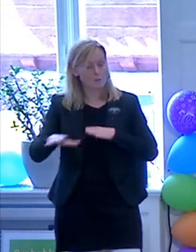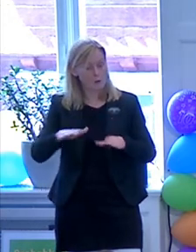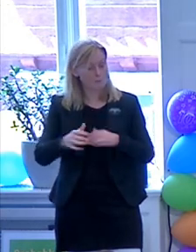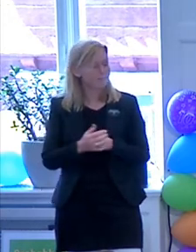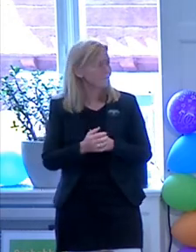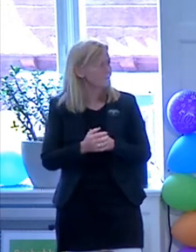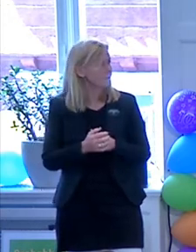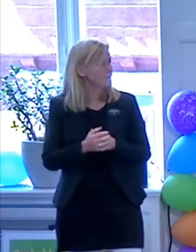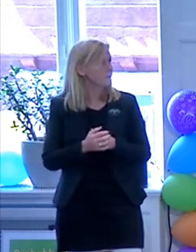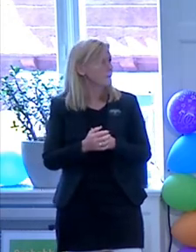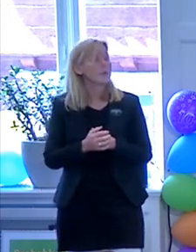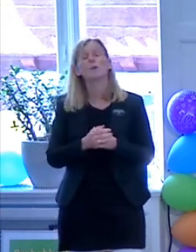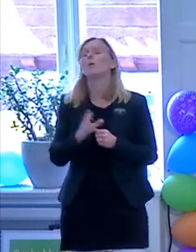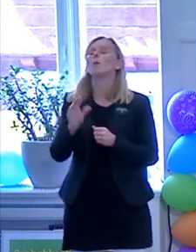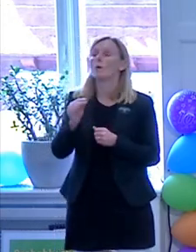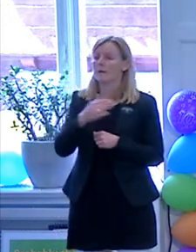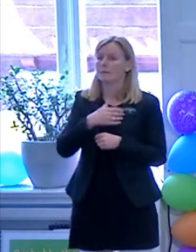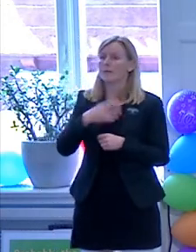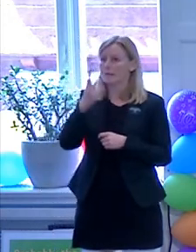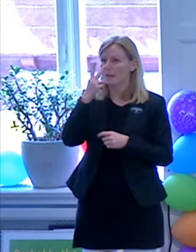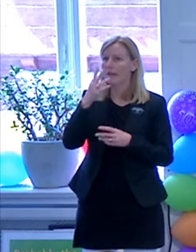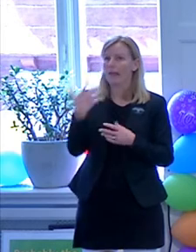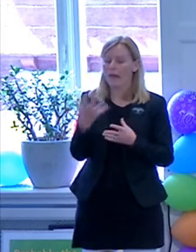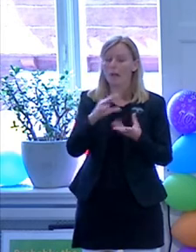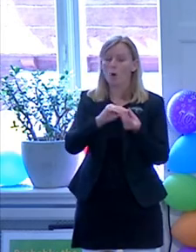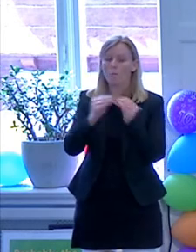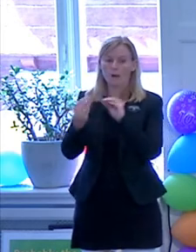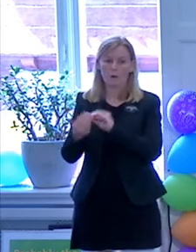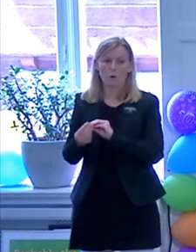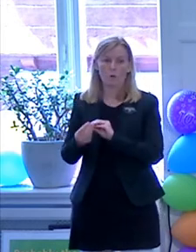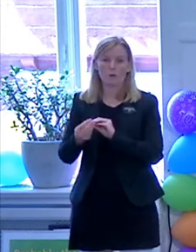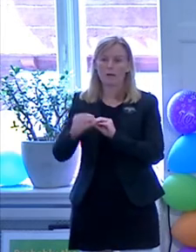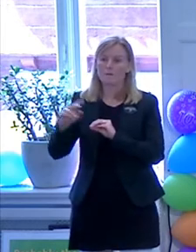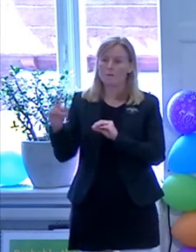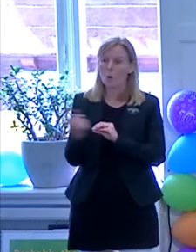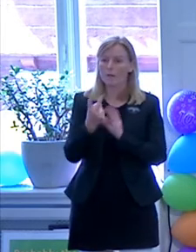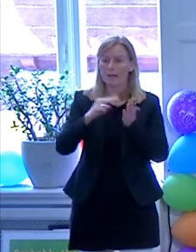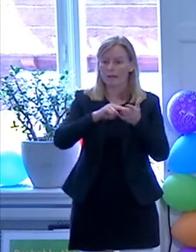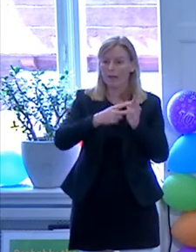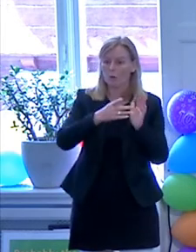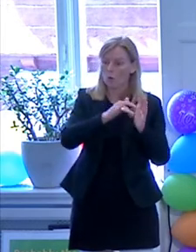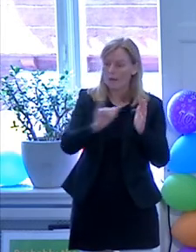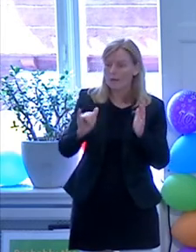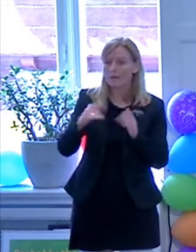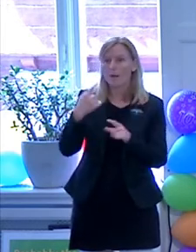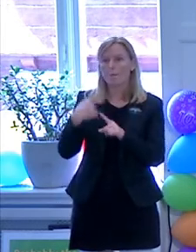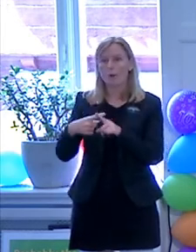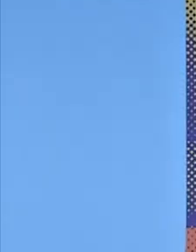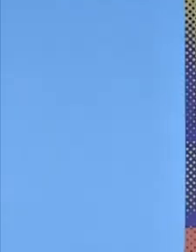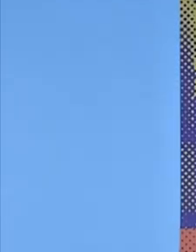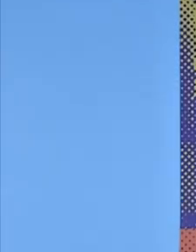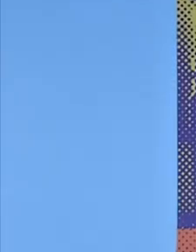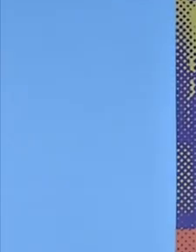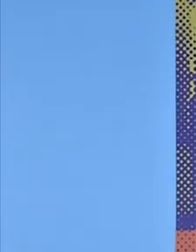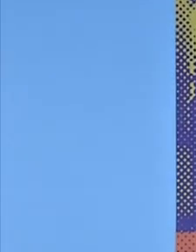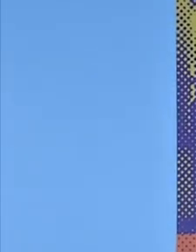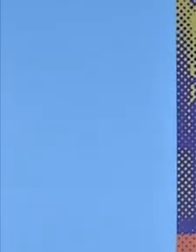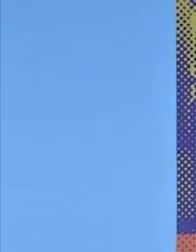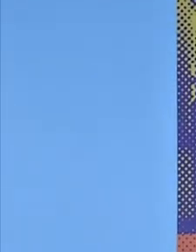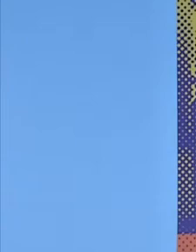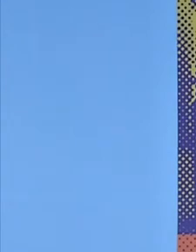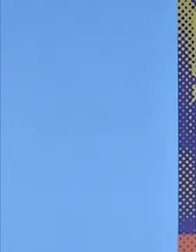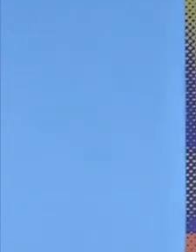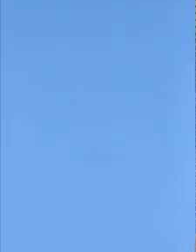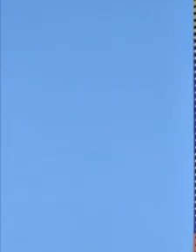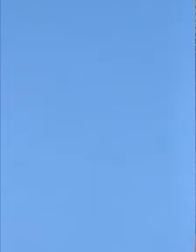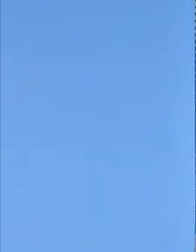shift? Yes, so we're seeing, and it's a combination of the technology and the wider service changes that